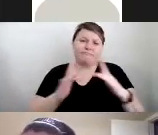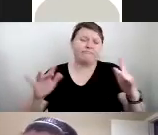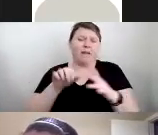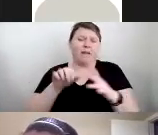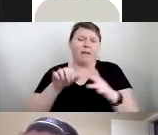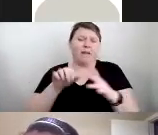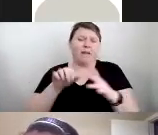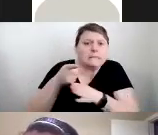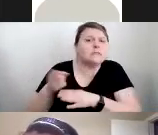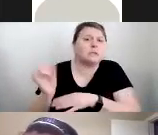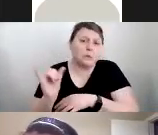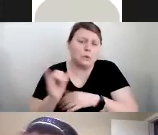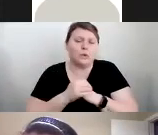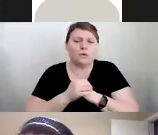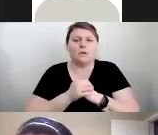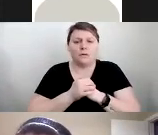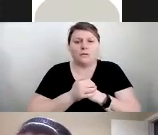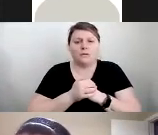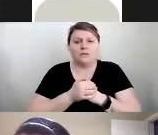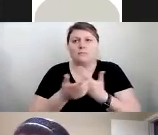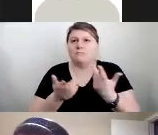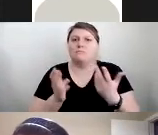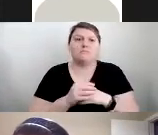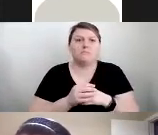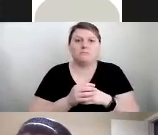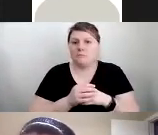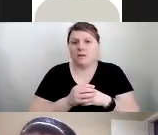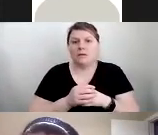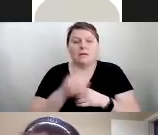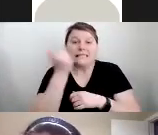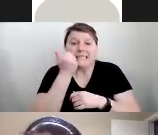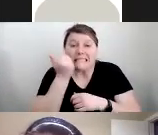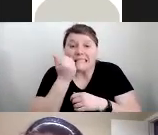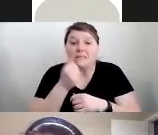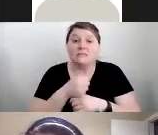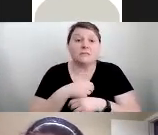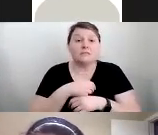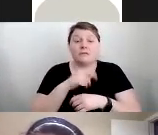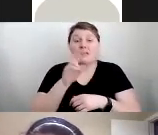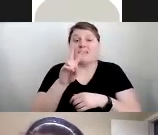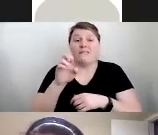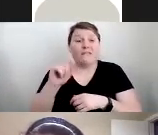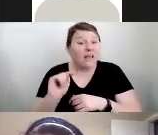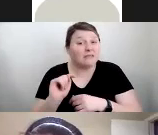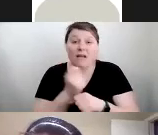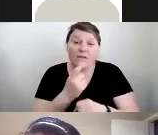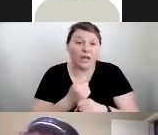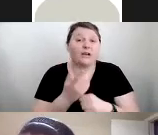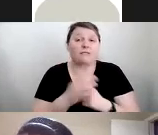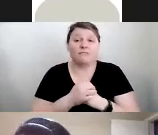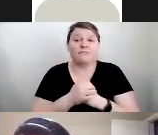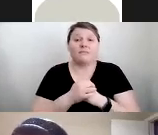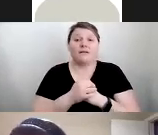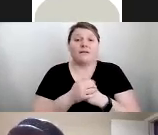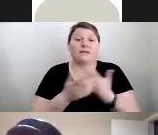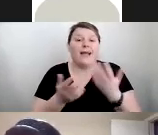of that's allied health. I think they've taken dentists before, certainly veterinarians every year. I know that's probably nobody on the